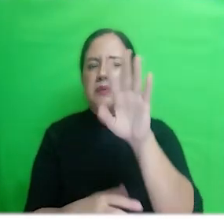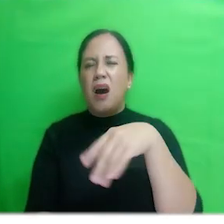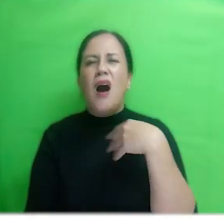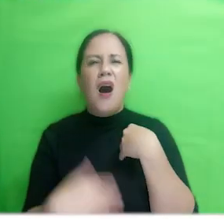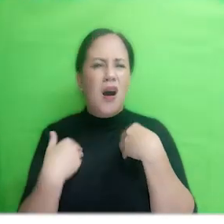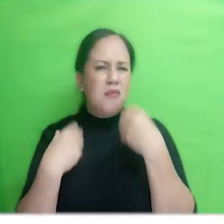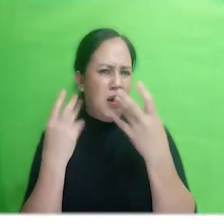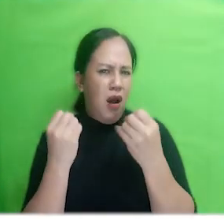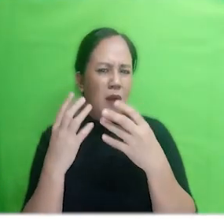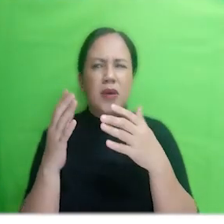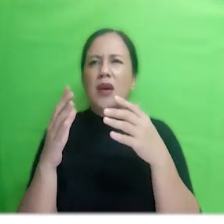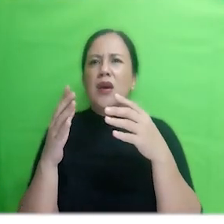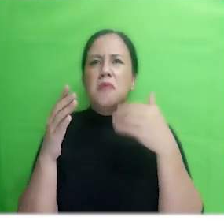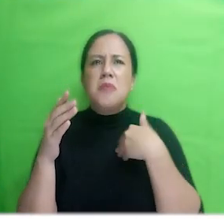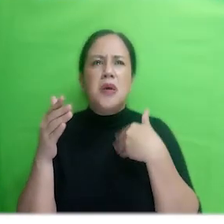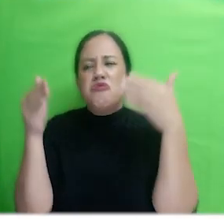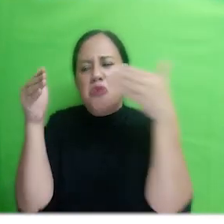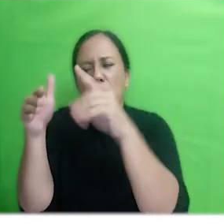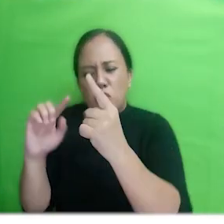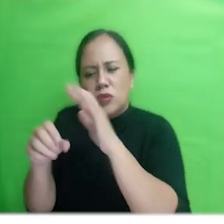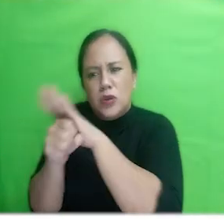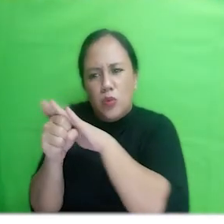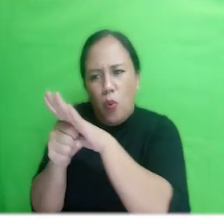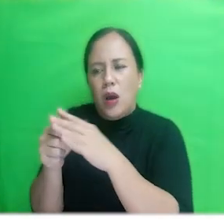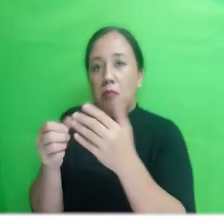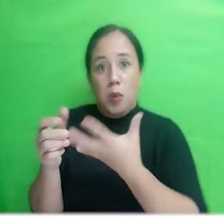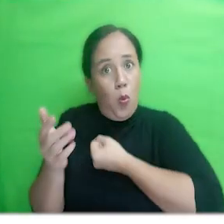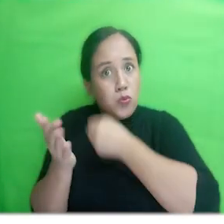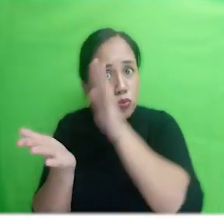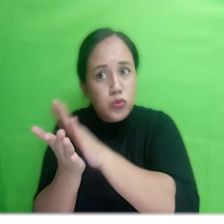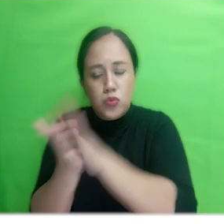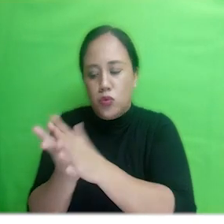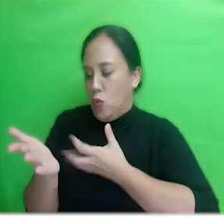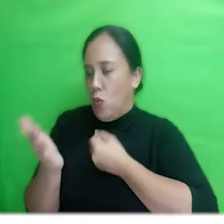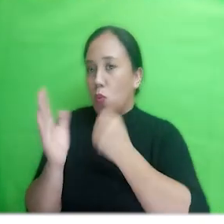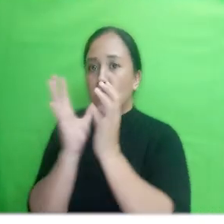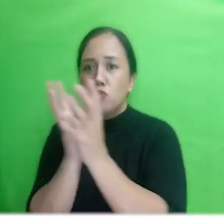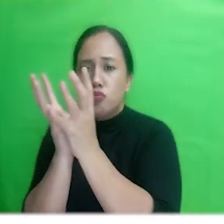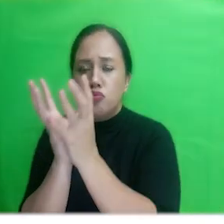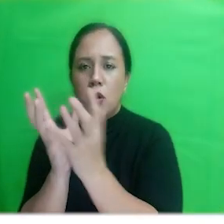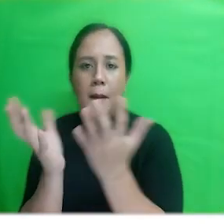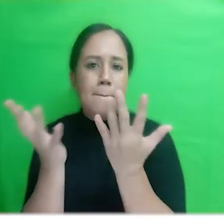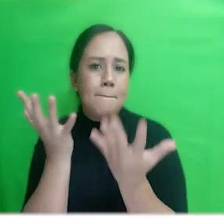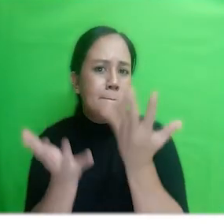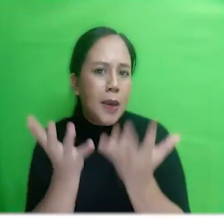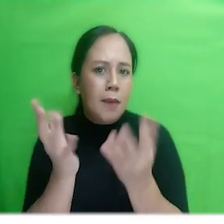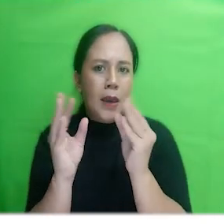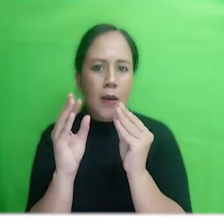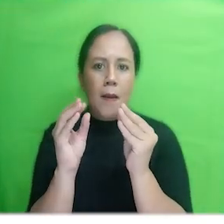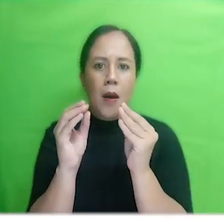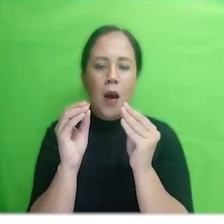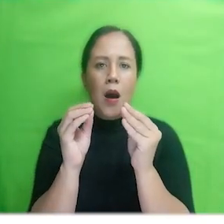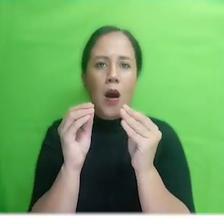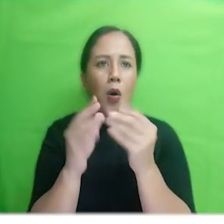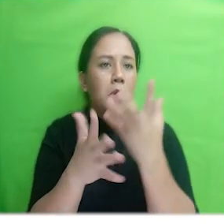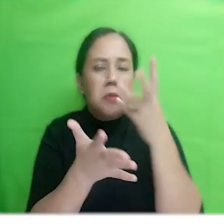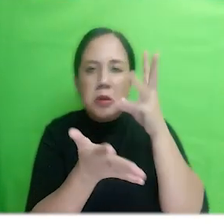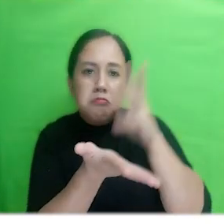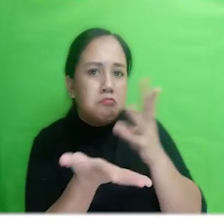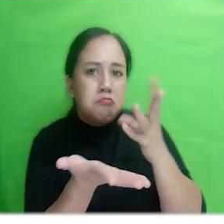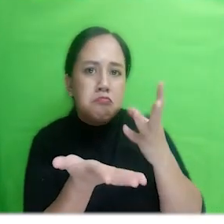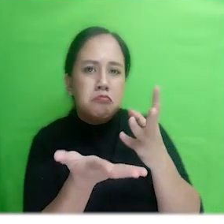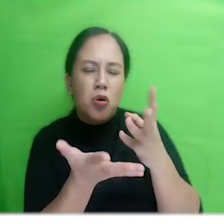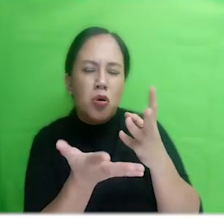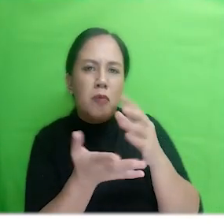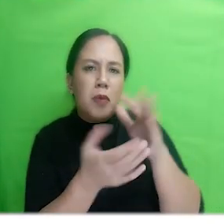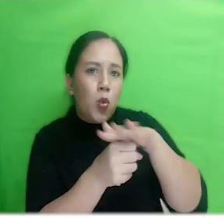I mainly focus on local, my own school, my own community, maybe at most the town, maybe the